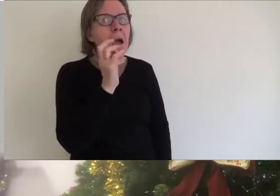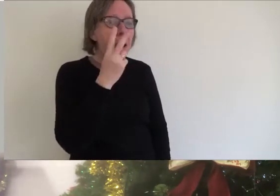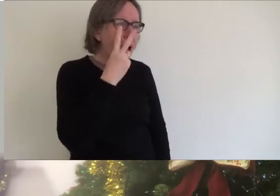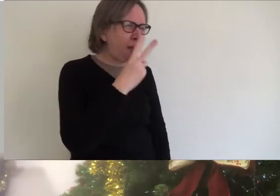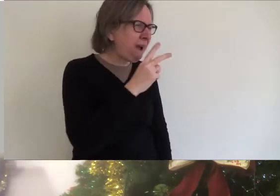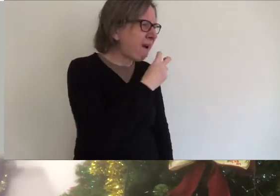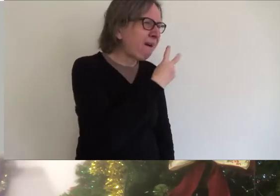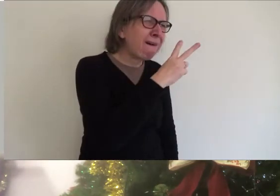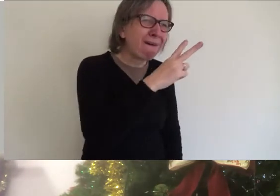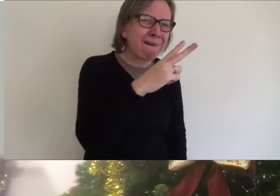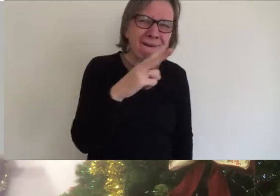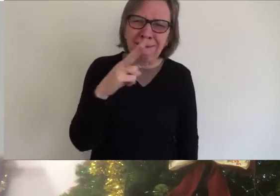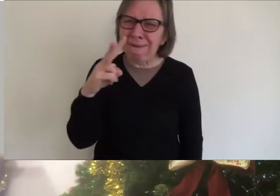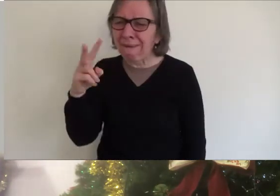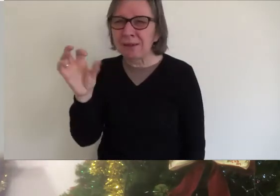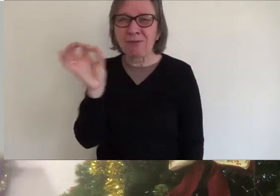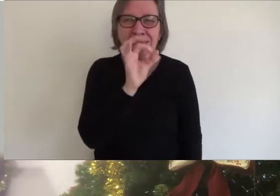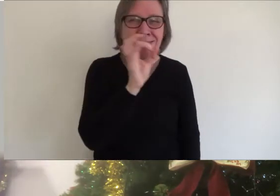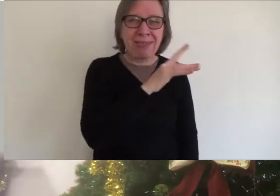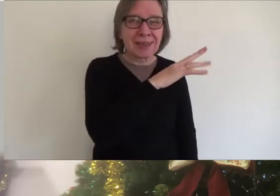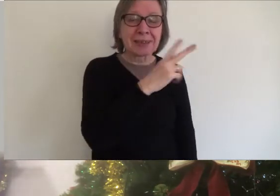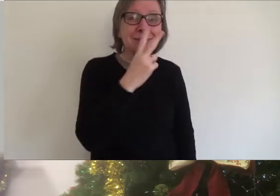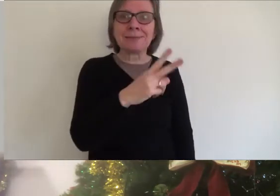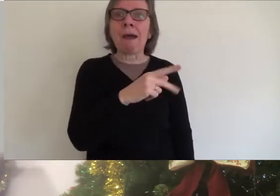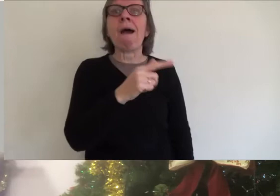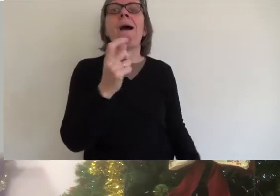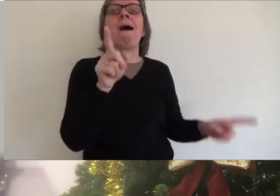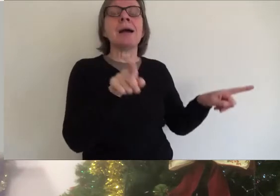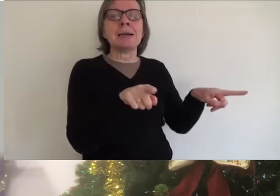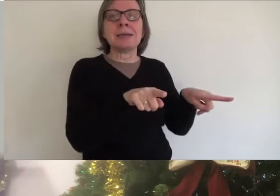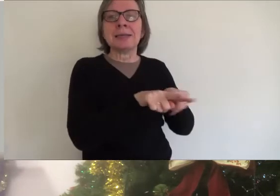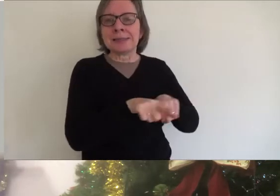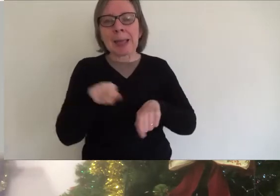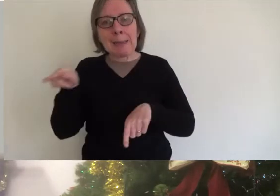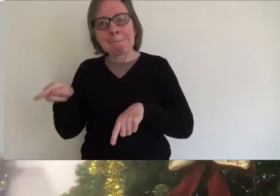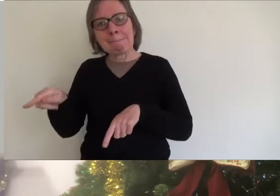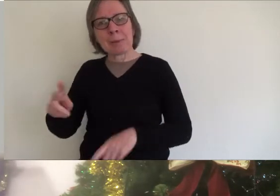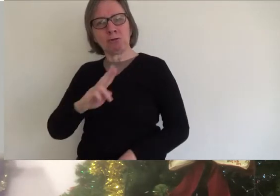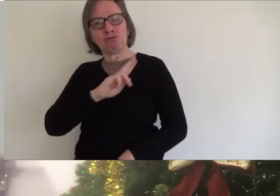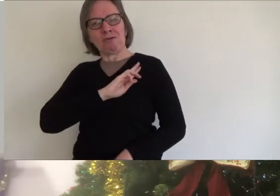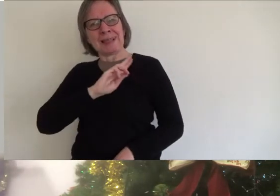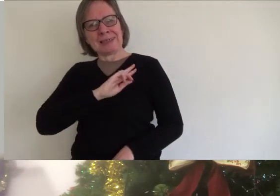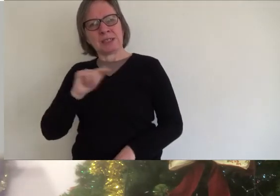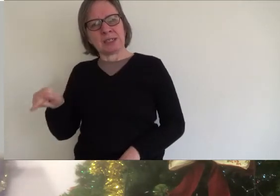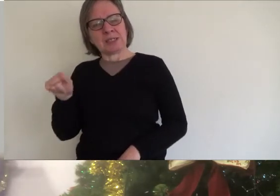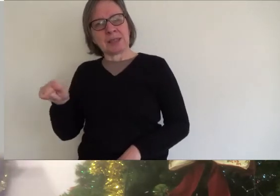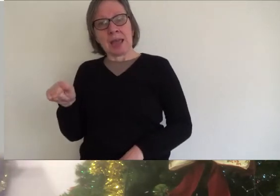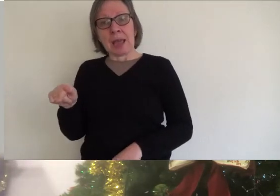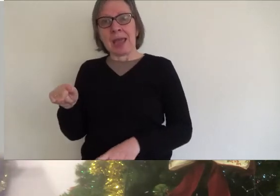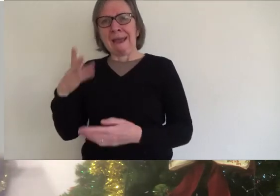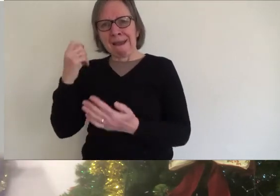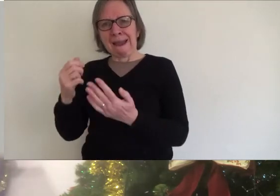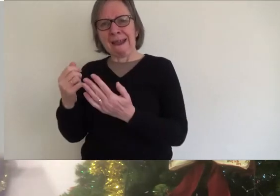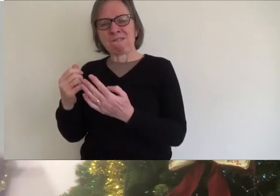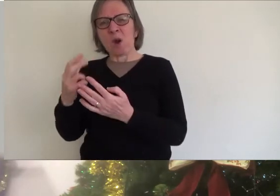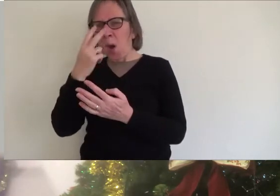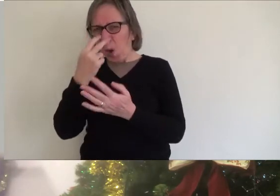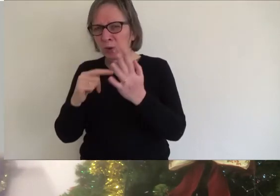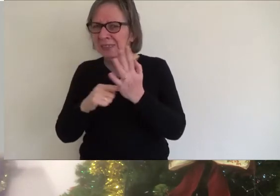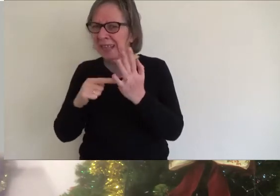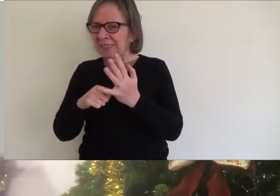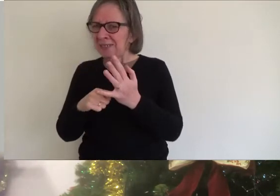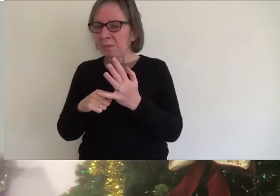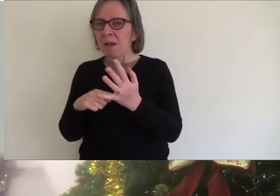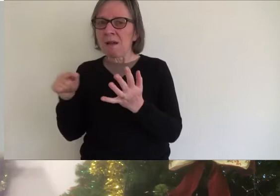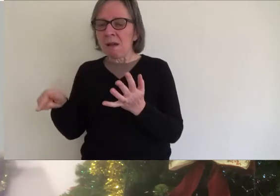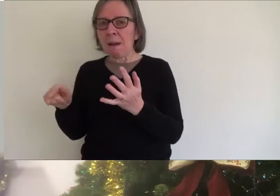time were a bit like that. They'd got the scriptures, but nothing really had clicked at all for them. And it's